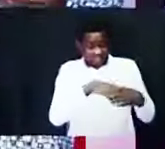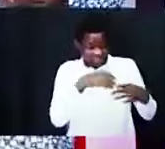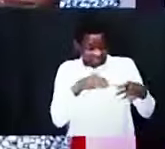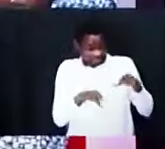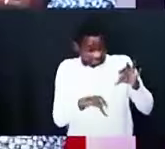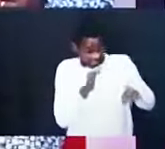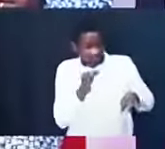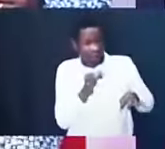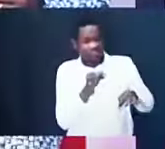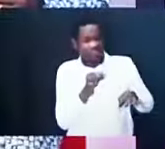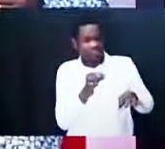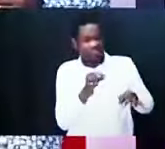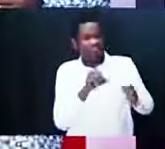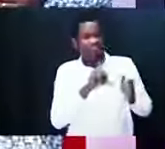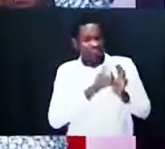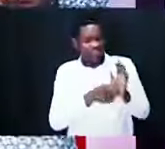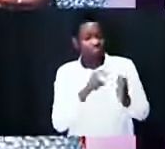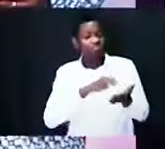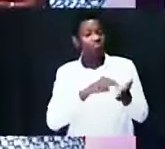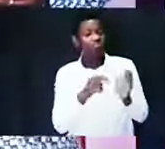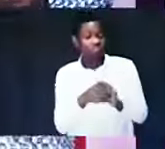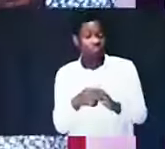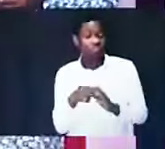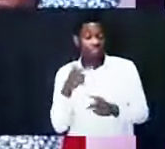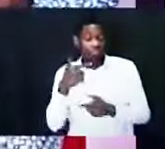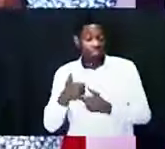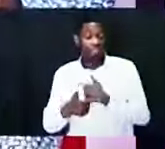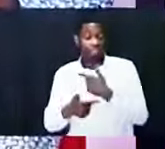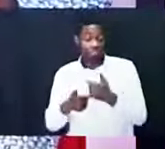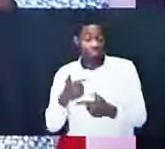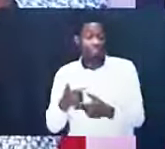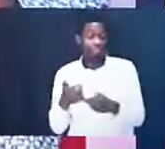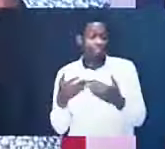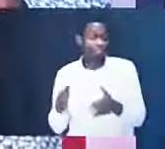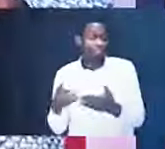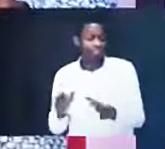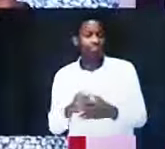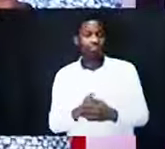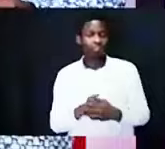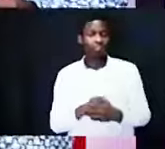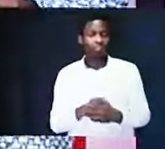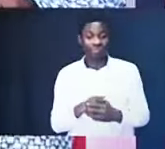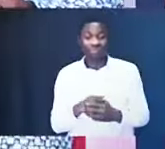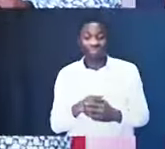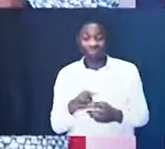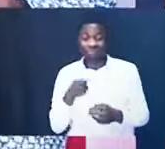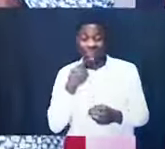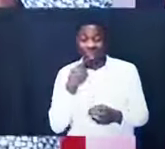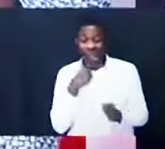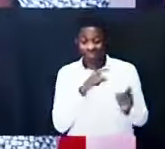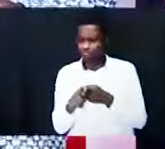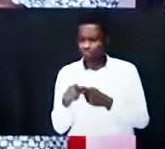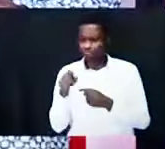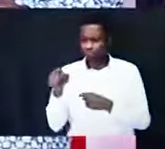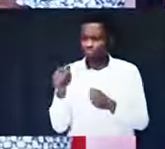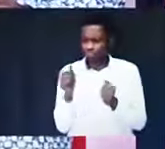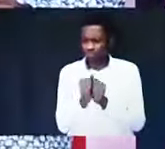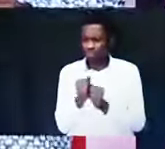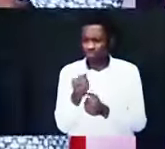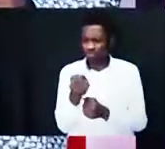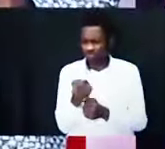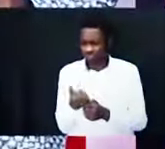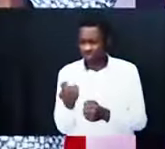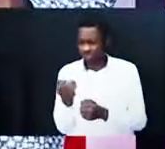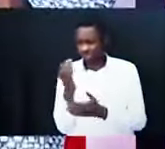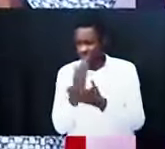you will be losing the grace. He says that I came to you with some fear and